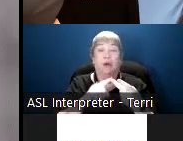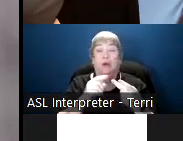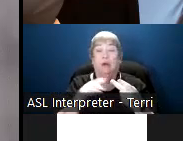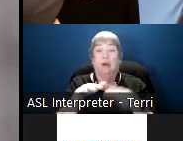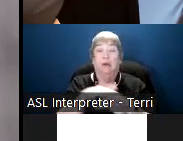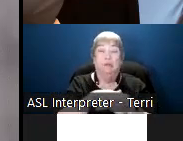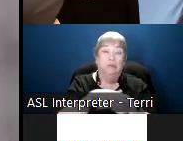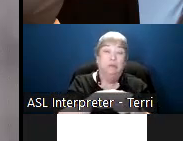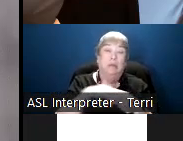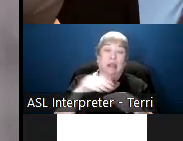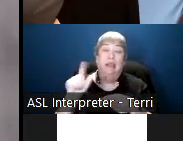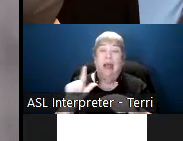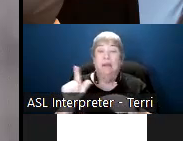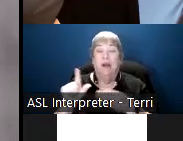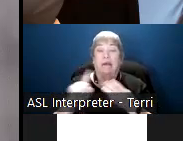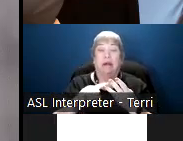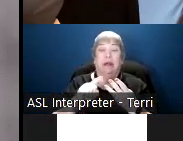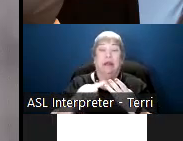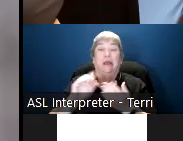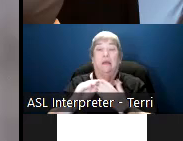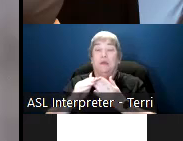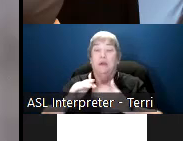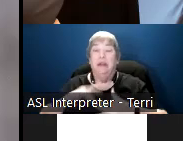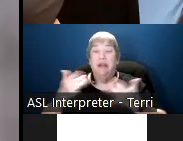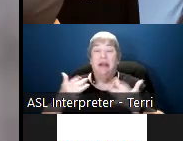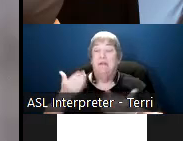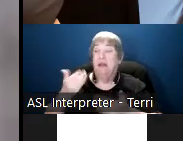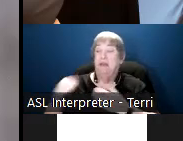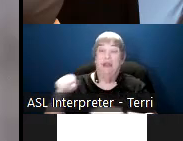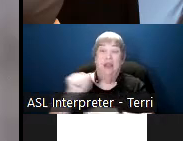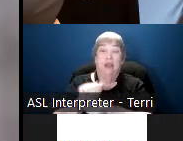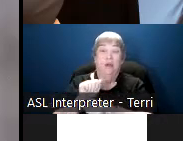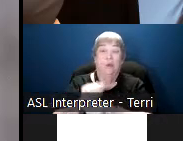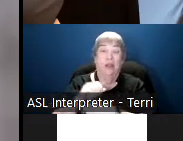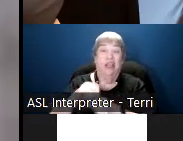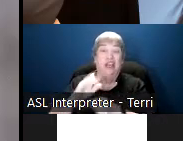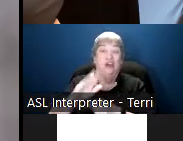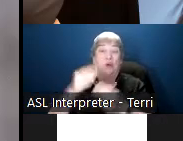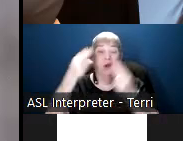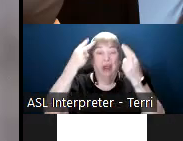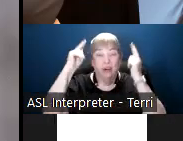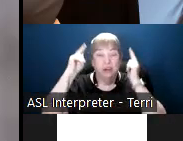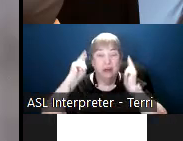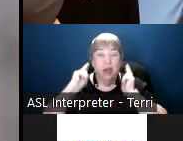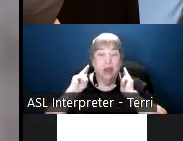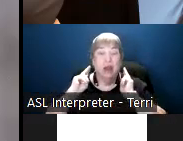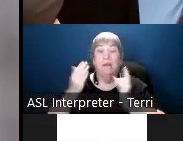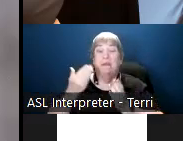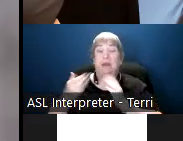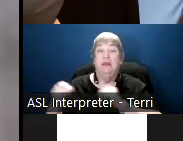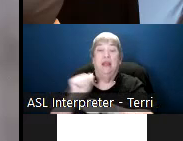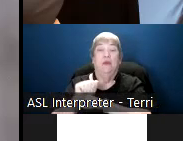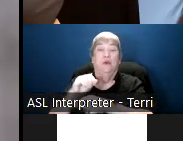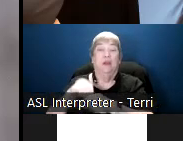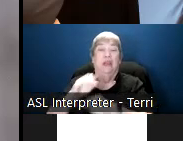at your hair salon or your bank or your, does anyone even go to a bank anymore in person? Probably not. So you can scratch that off your